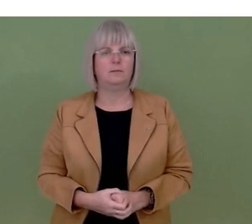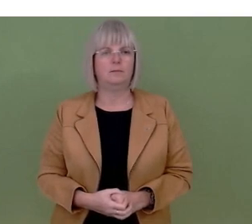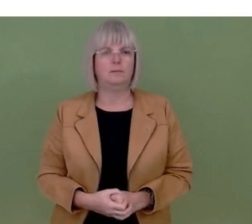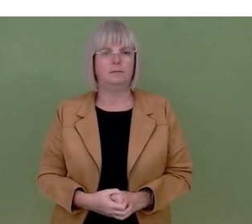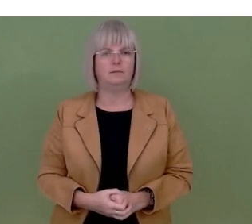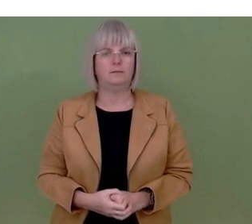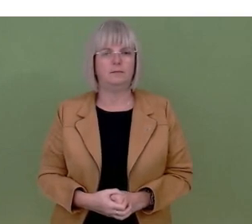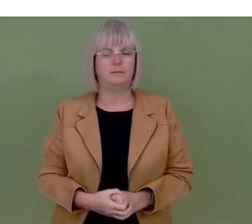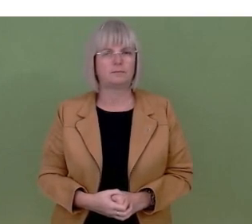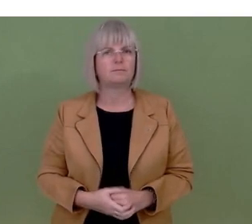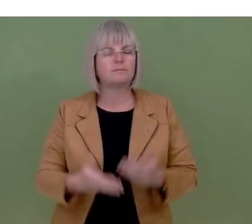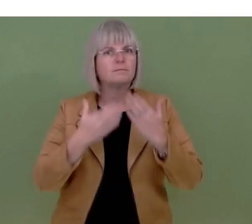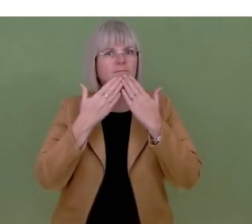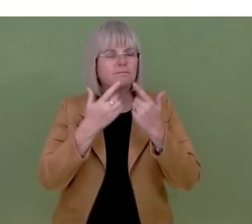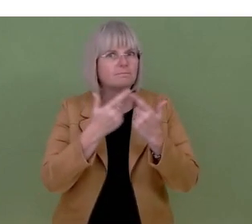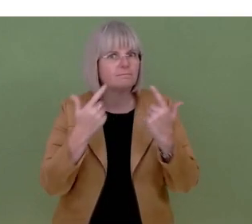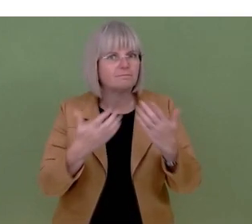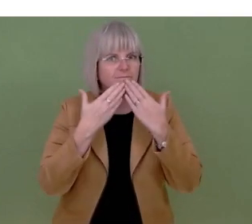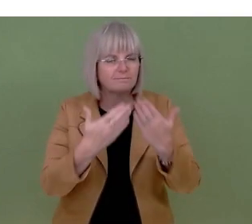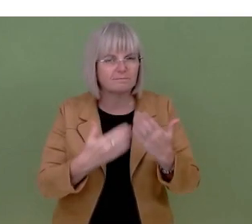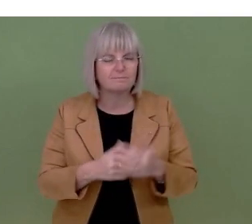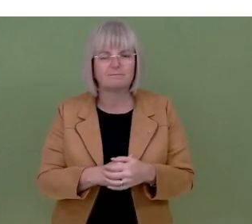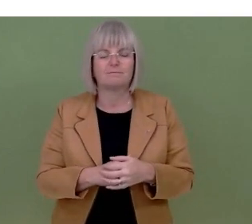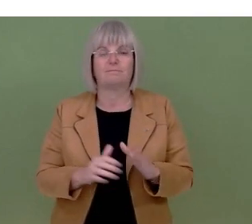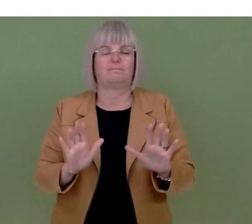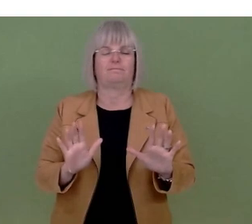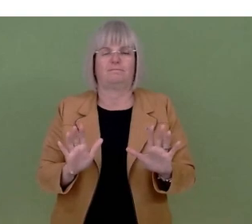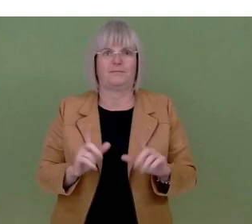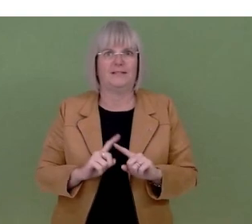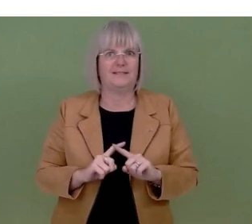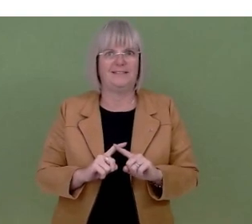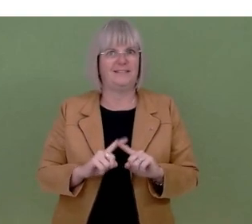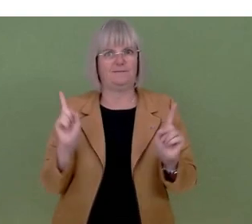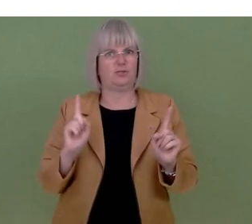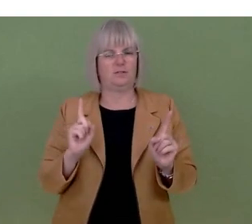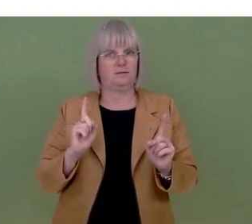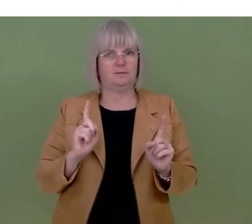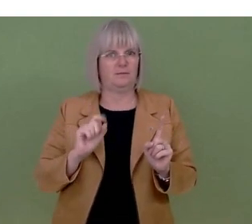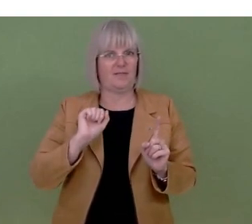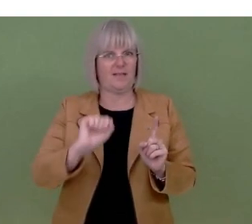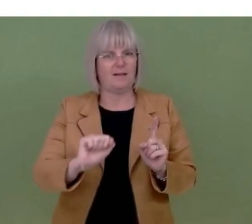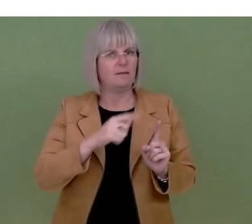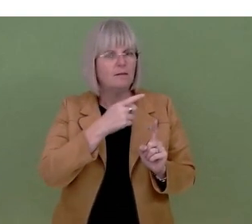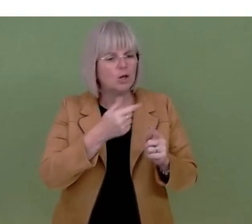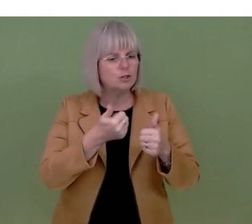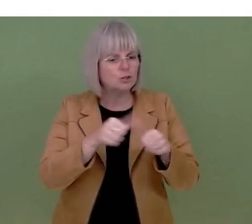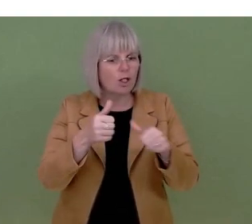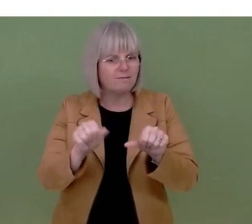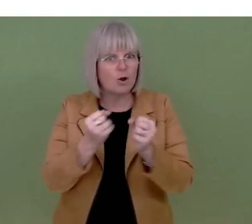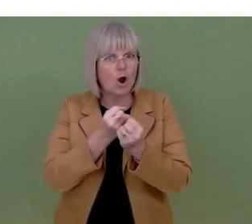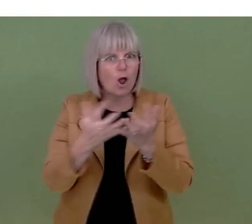Thank you so much. Really different kind of innovation there, actually, where you're solving lots of different issues at once, introducing